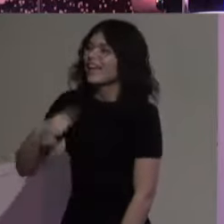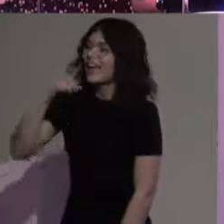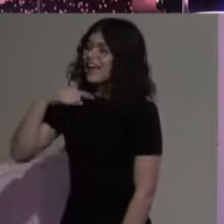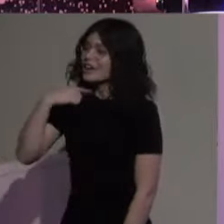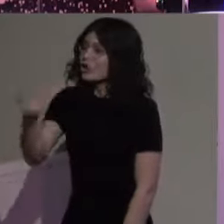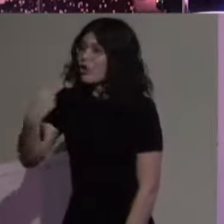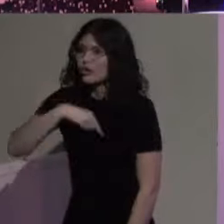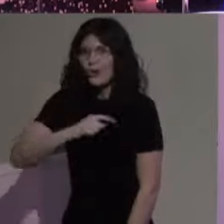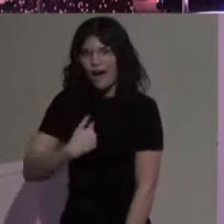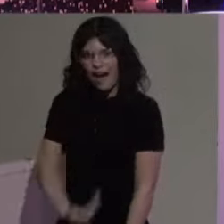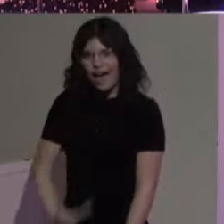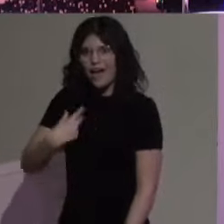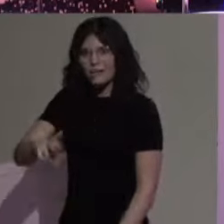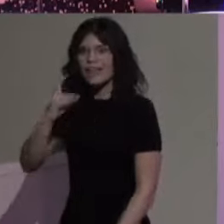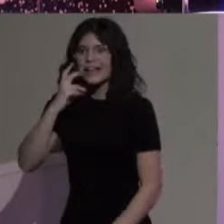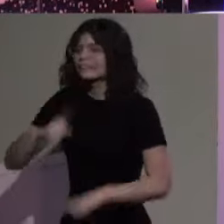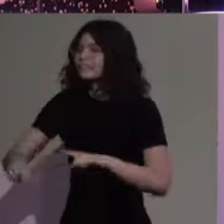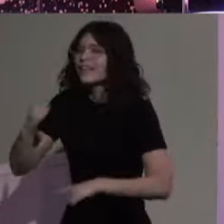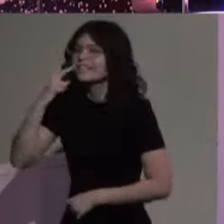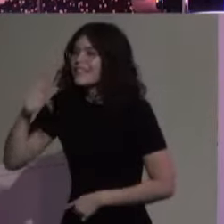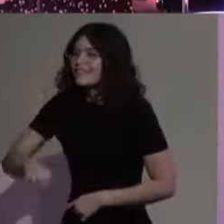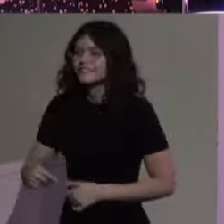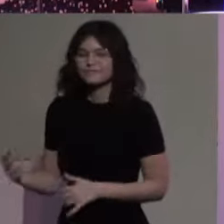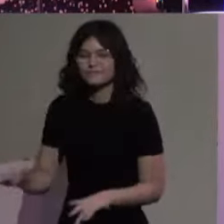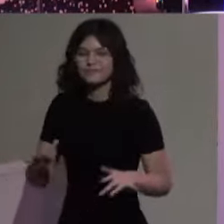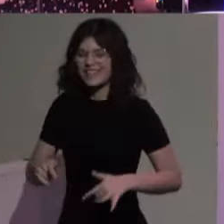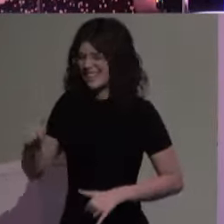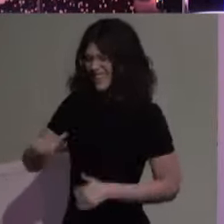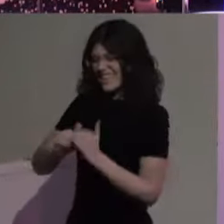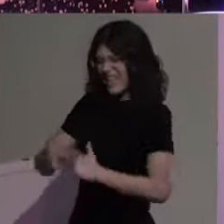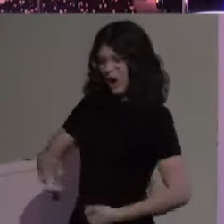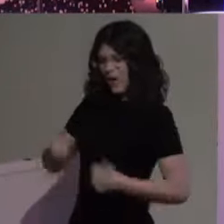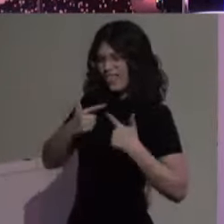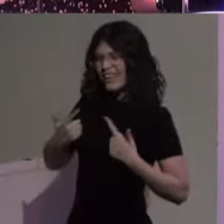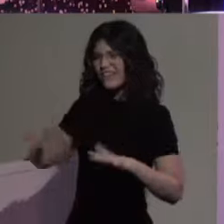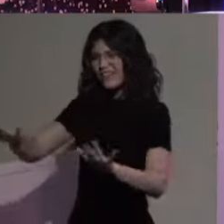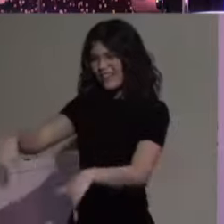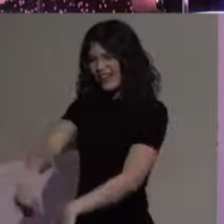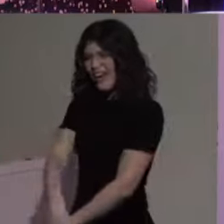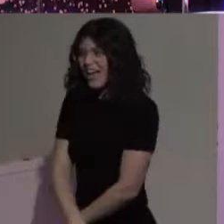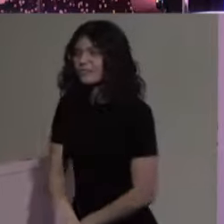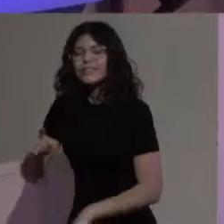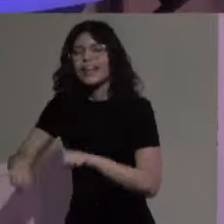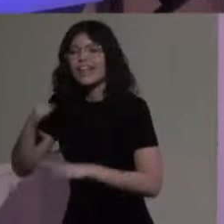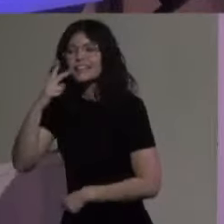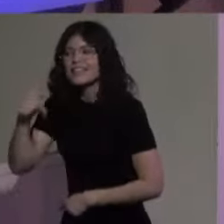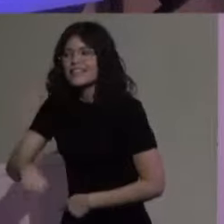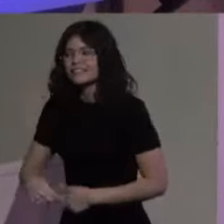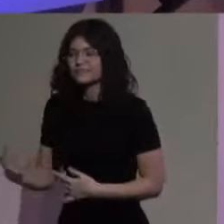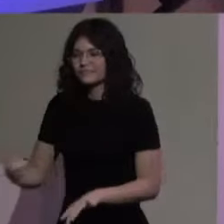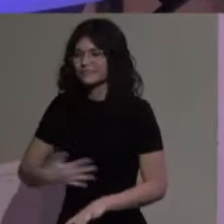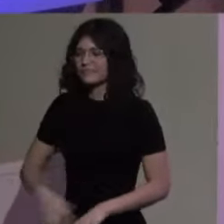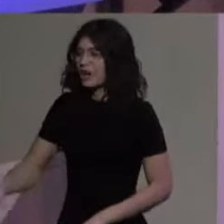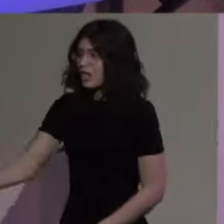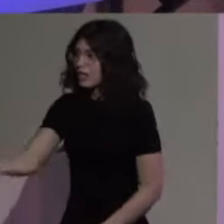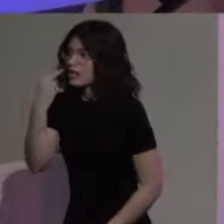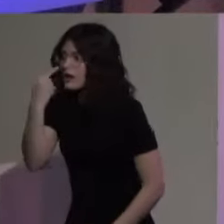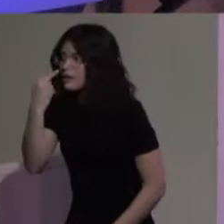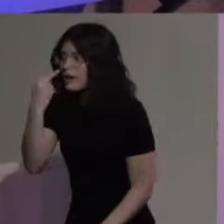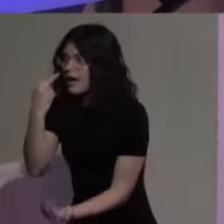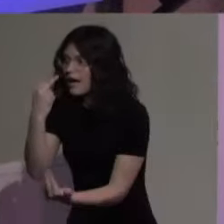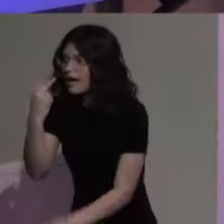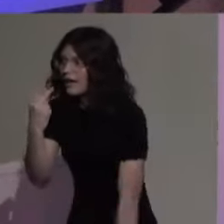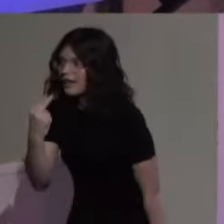I'm blind. Can't see this. This is how we living it, y'all. Can't see this. Looking in my eyes,